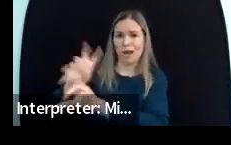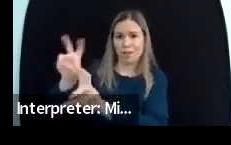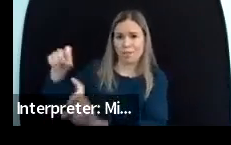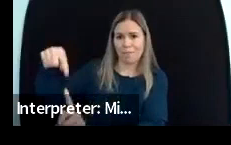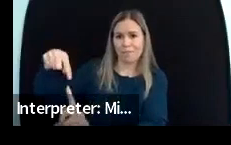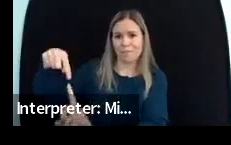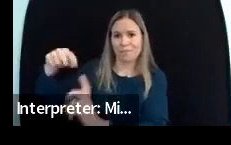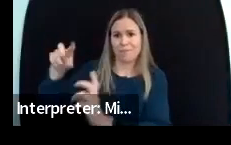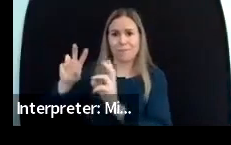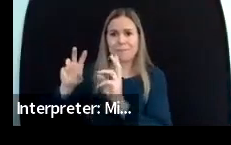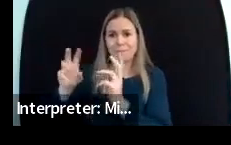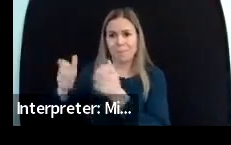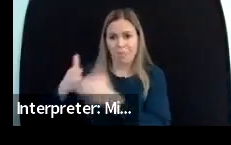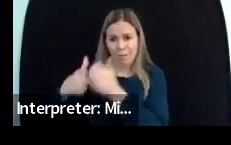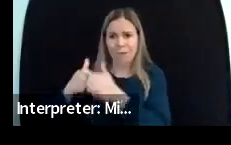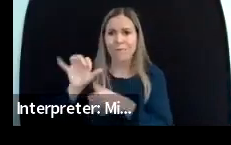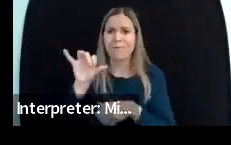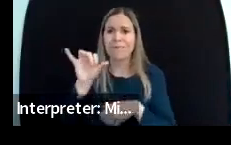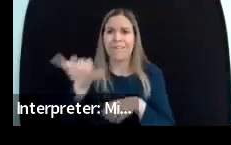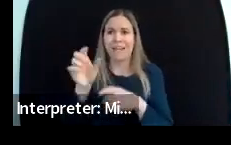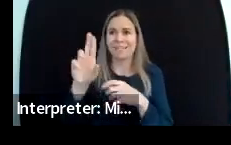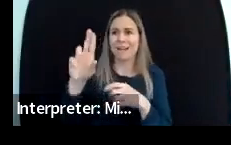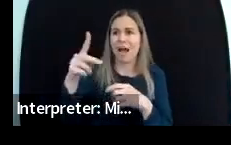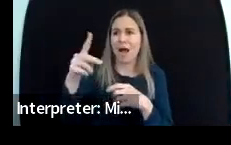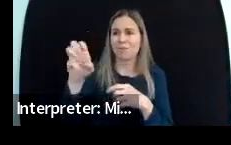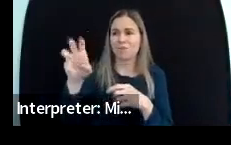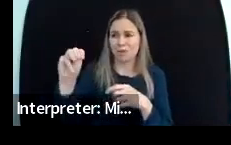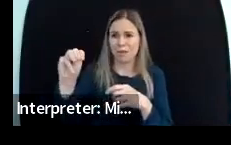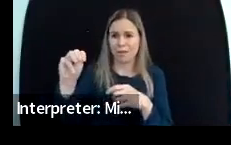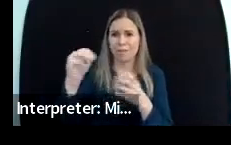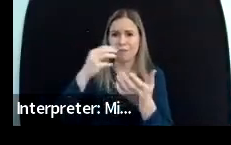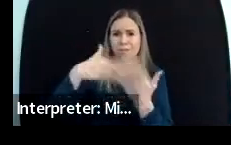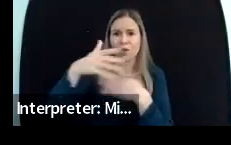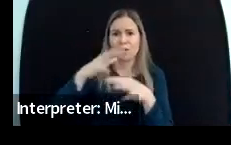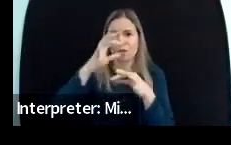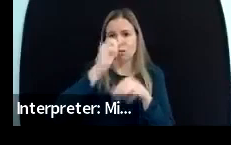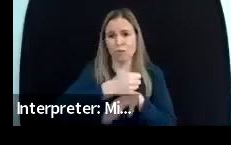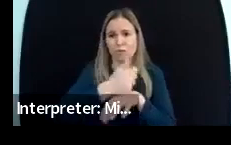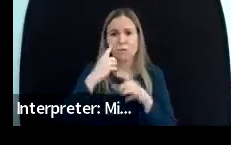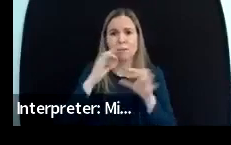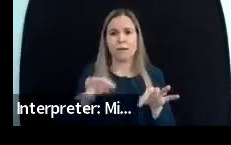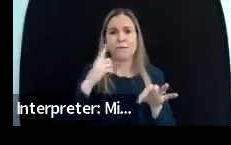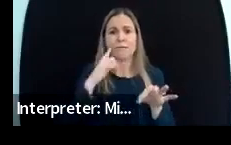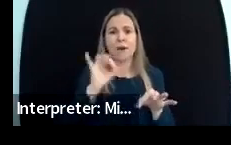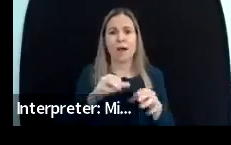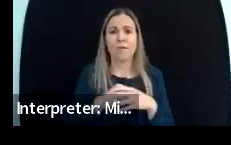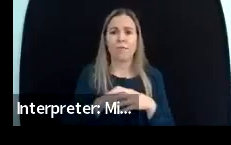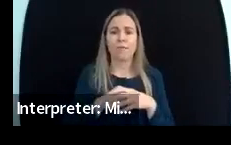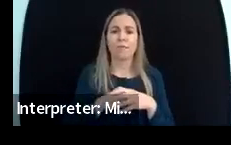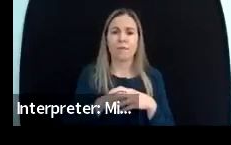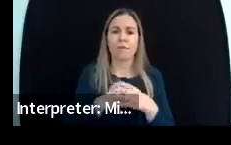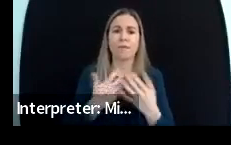of an upstream social determinant of health. And then even further upstream than that, well, does the state of Kentucky